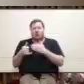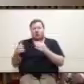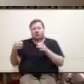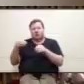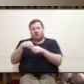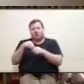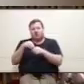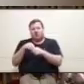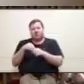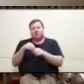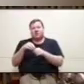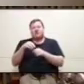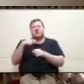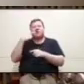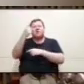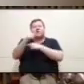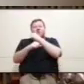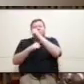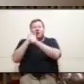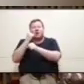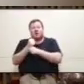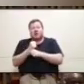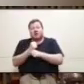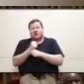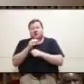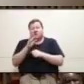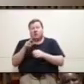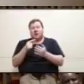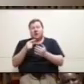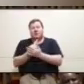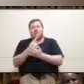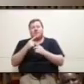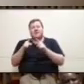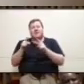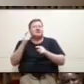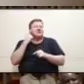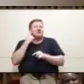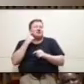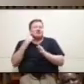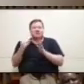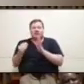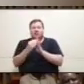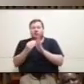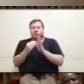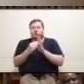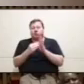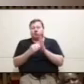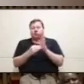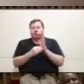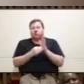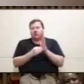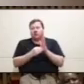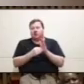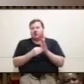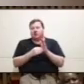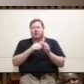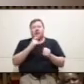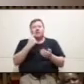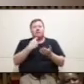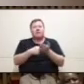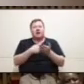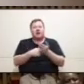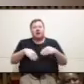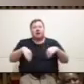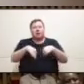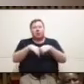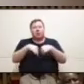planned for the following year. But because it was easier to implement because we were just buying waste management equipment, we